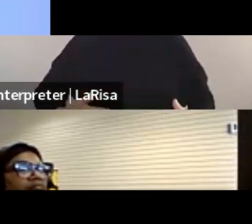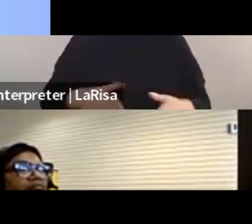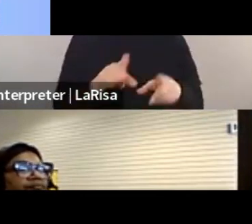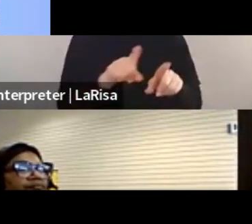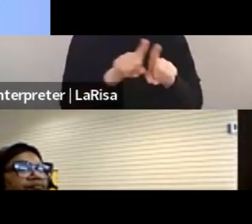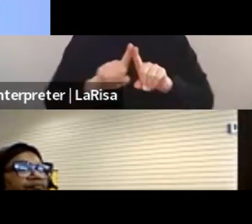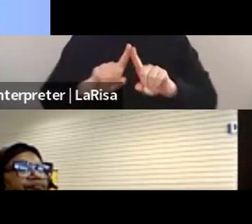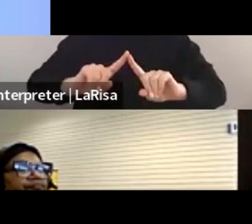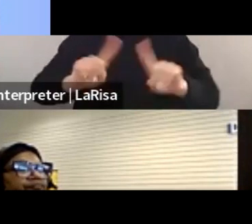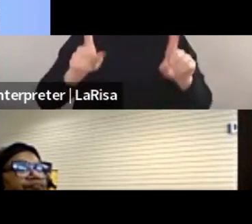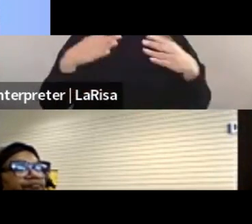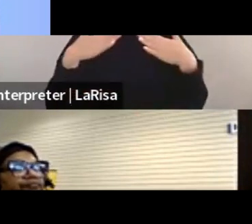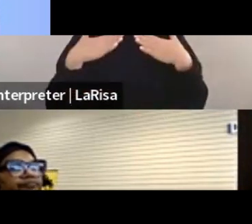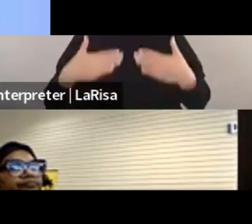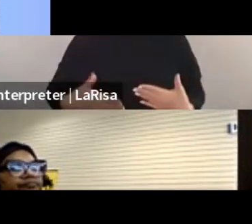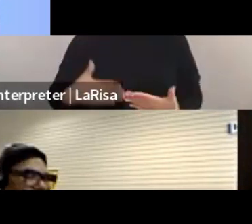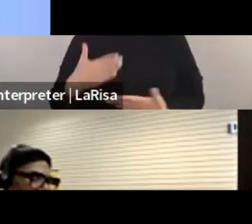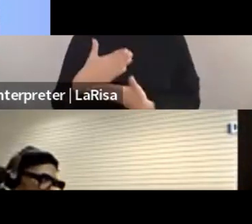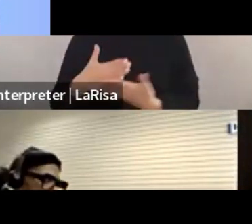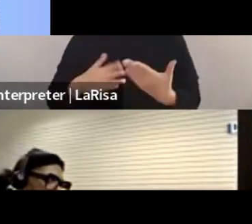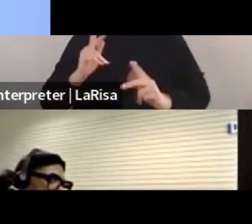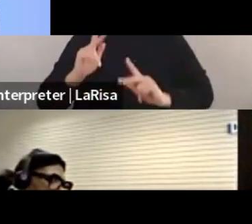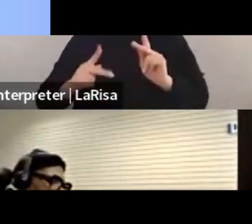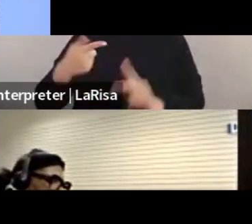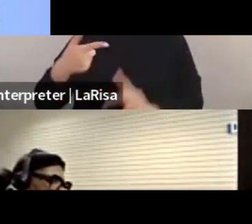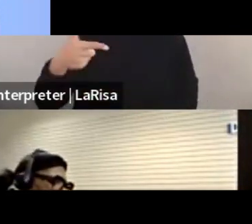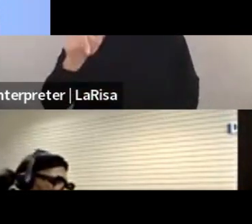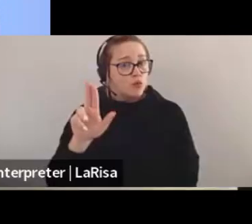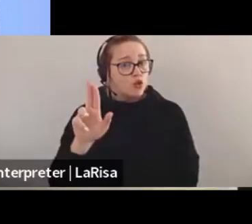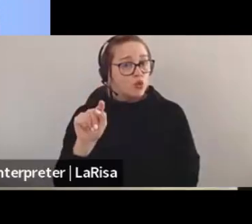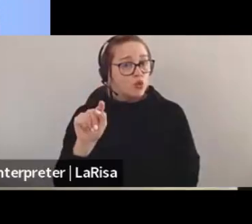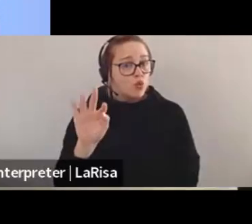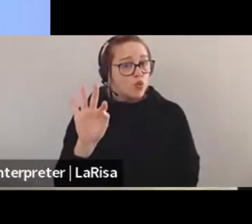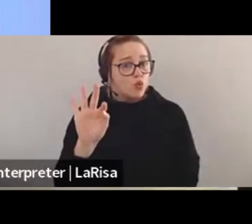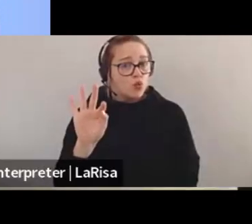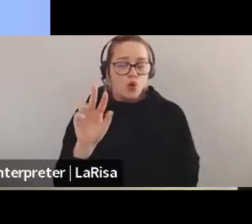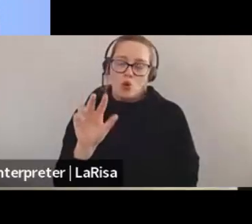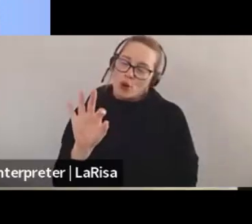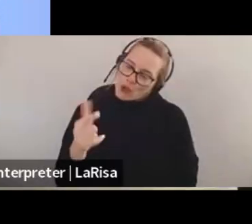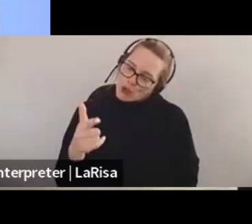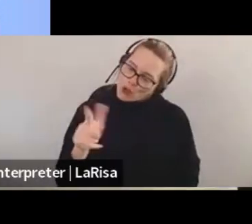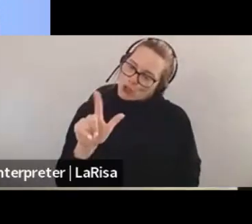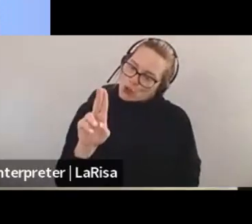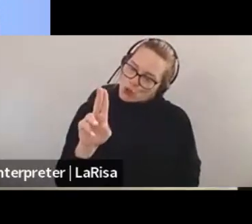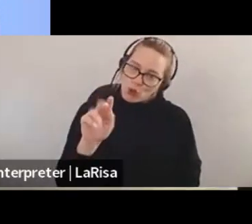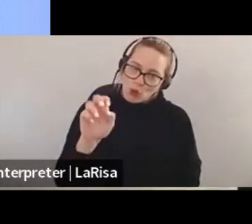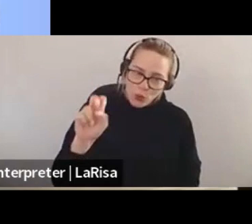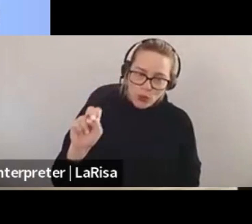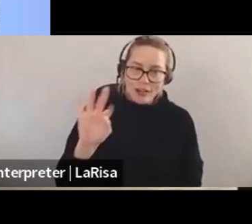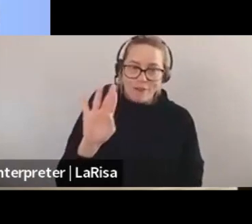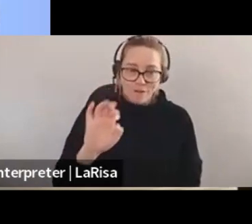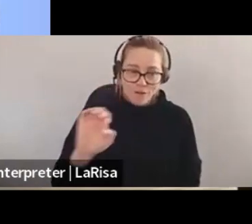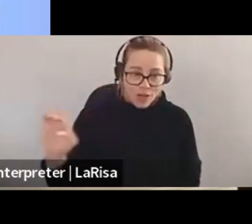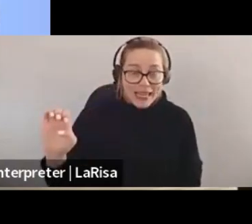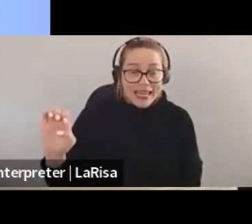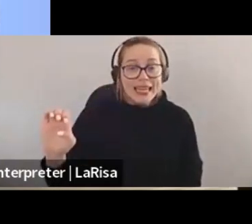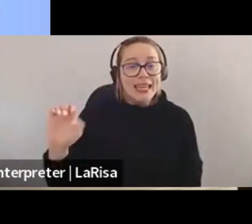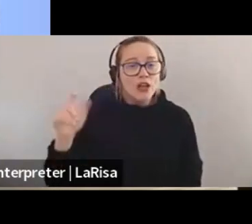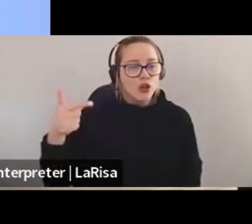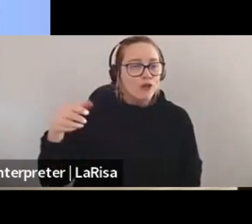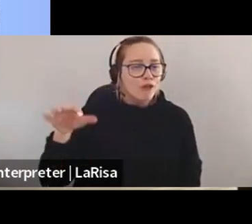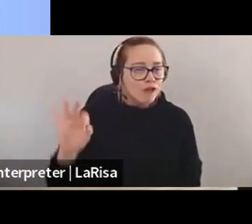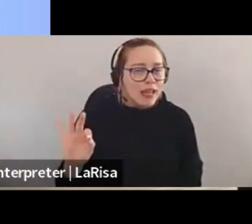nutrition, how it affects your bodies, and different types of bodies. Some folks are gluten-free. Some